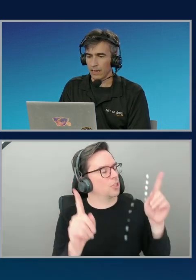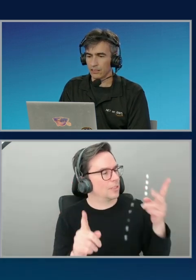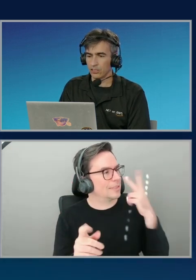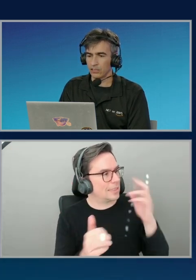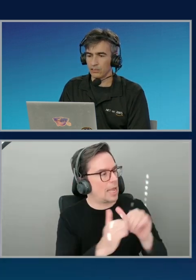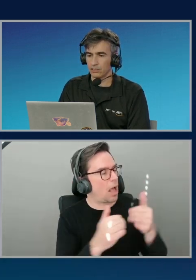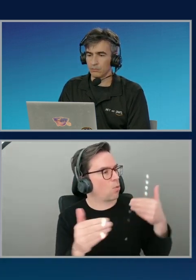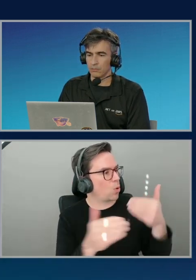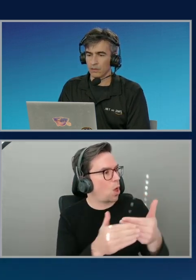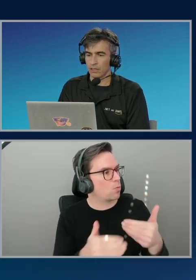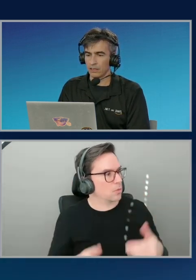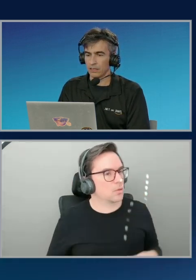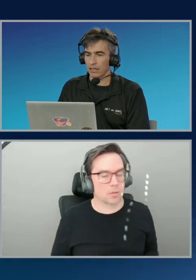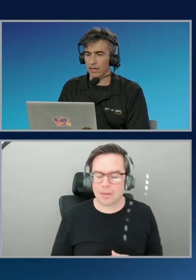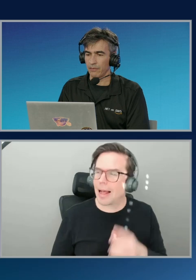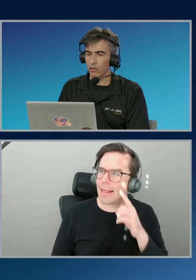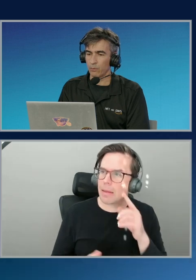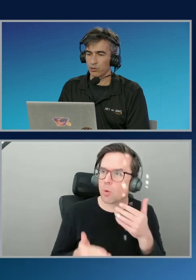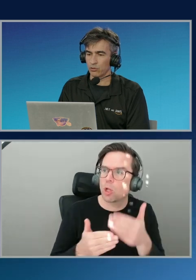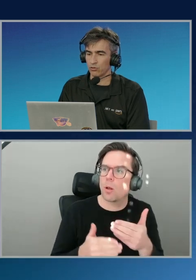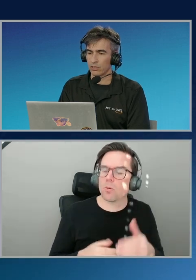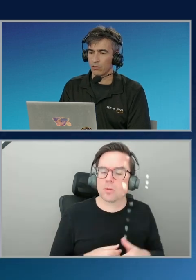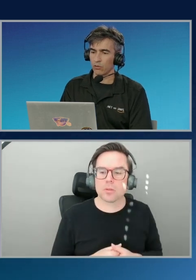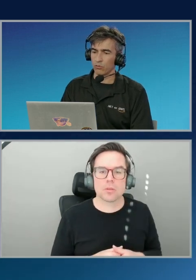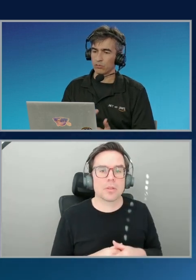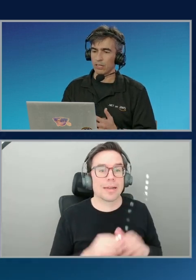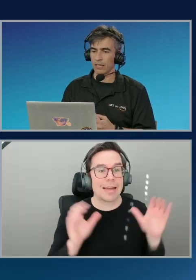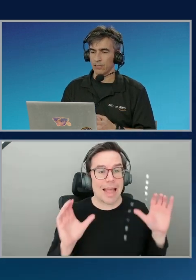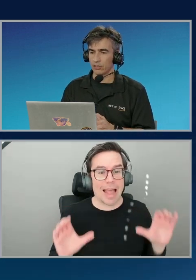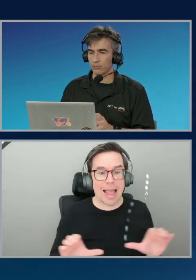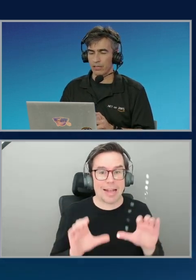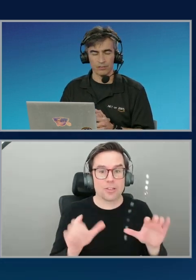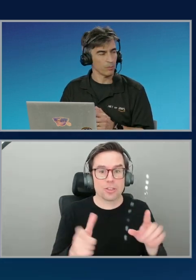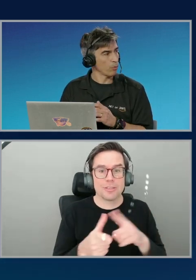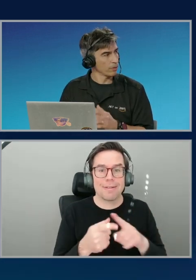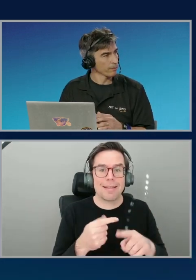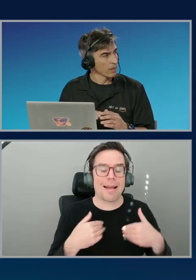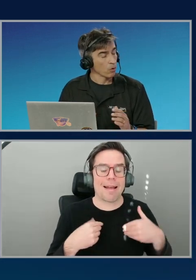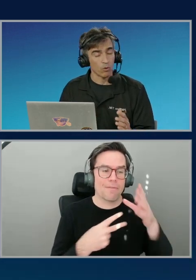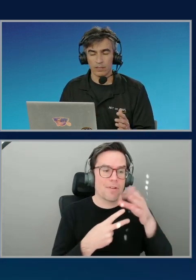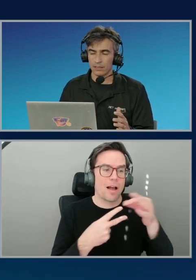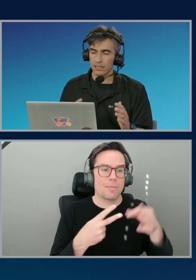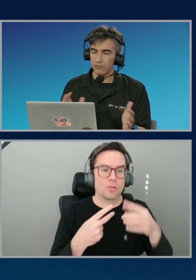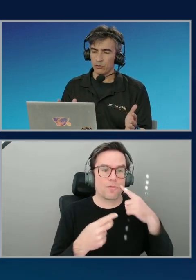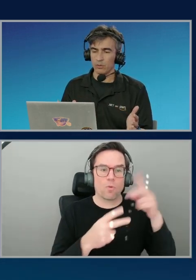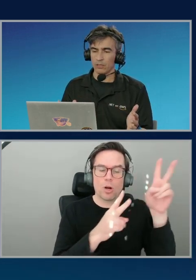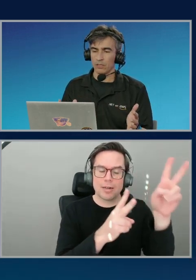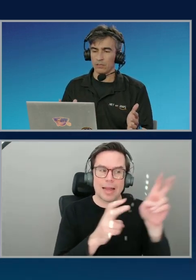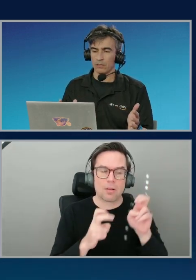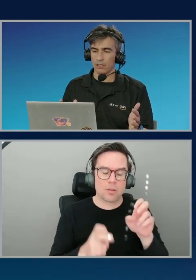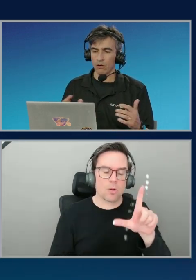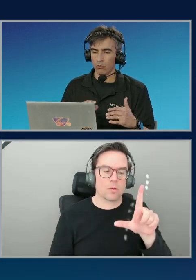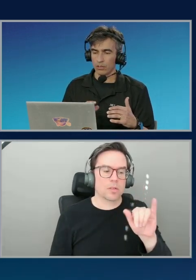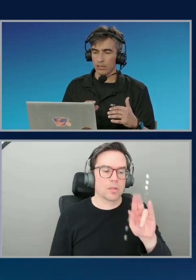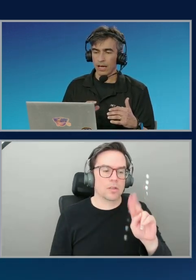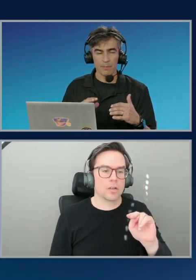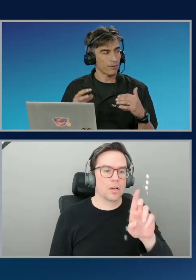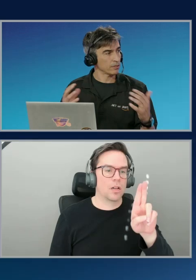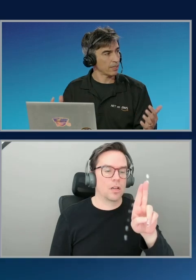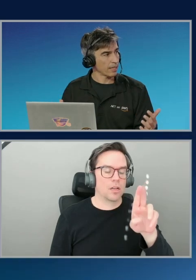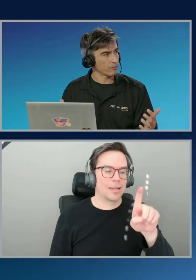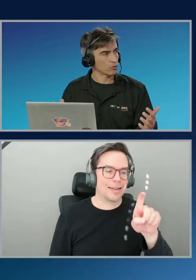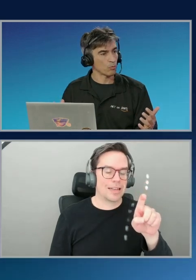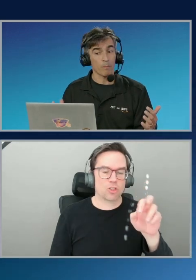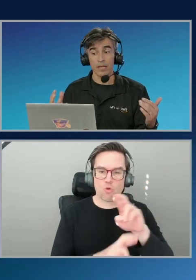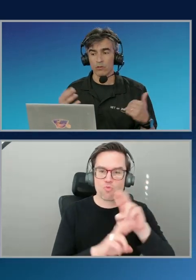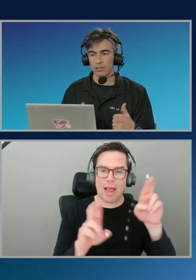Yeah, actions. And then I have an option to download a Linux readiness report. What that gives me, it's all the libraries